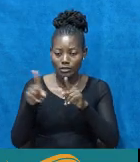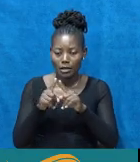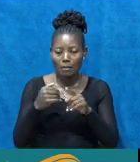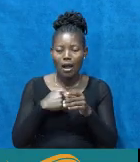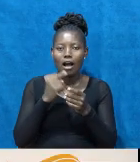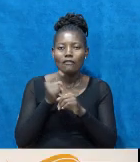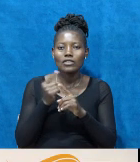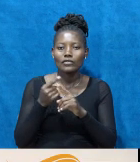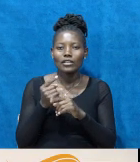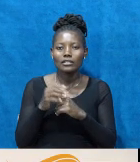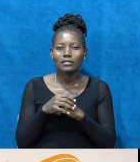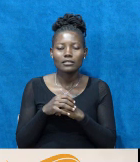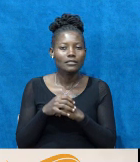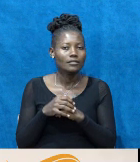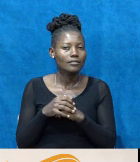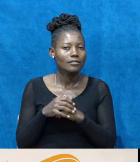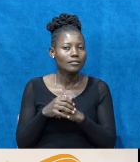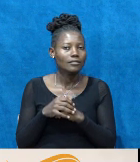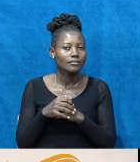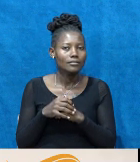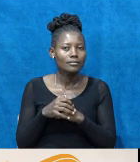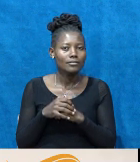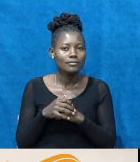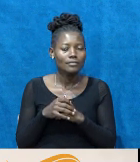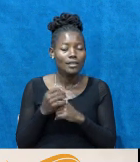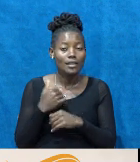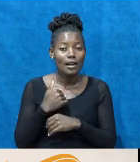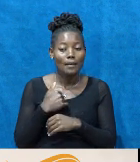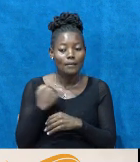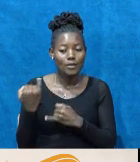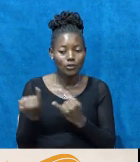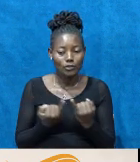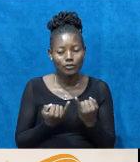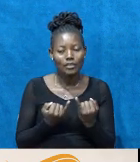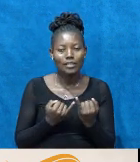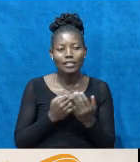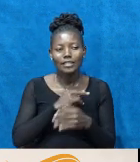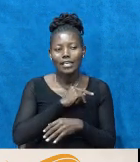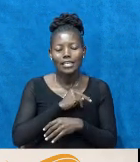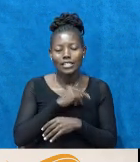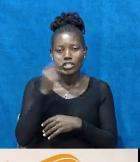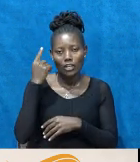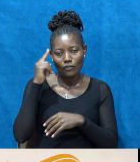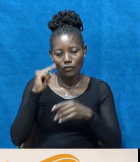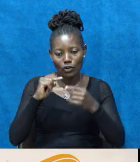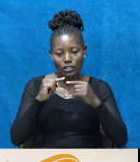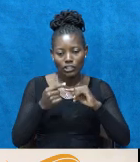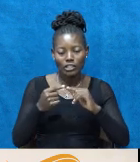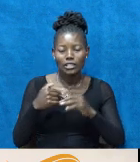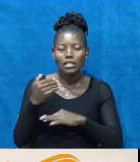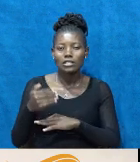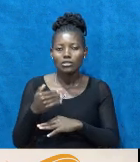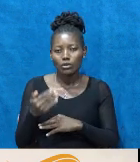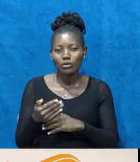you. So sorry about that technical hitch. So we were at introduction and I was saying that the